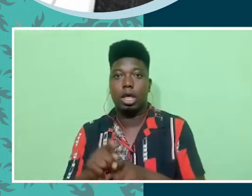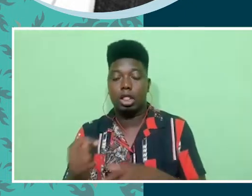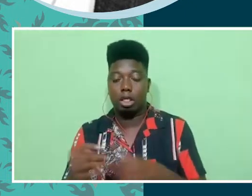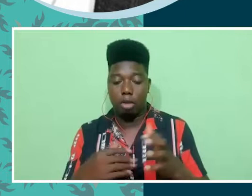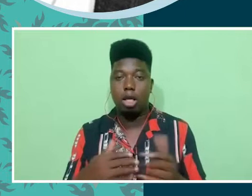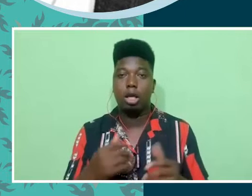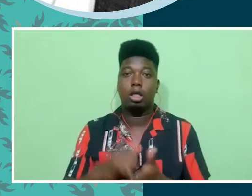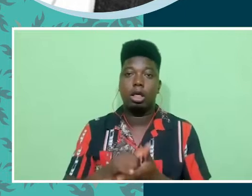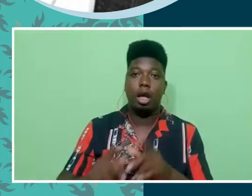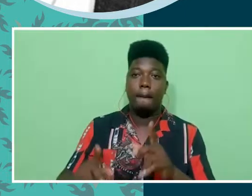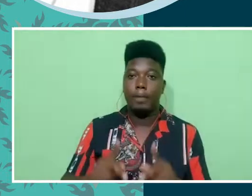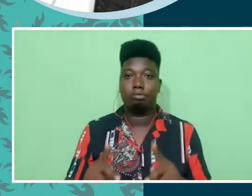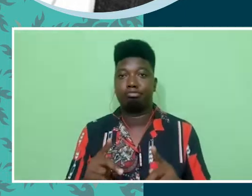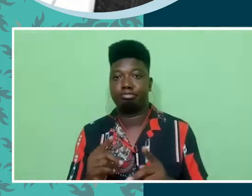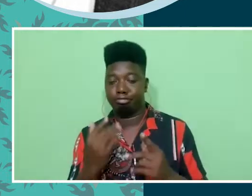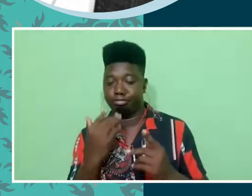much